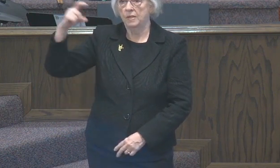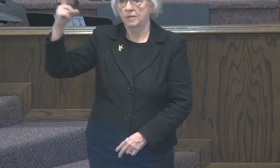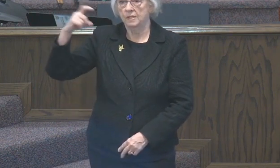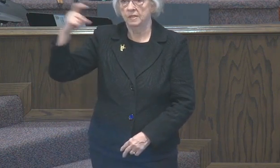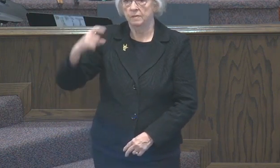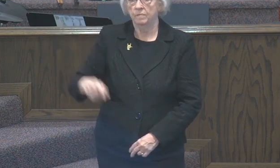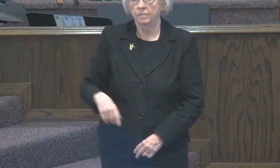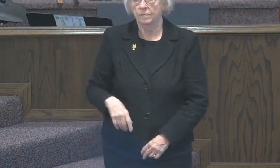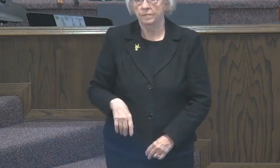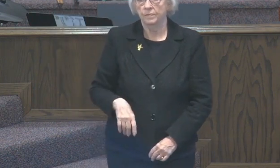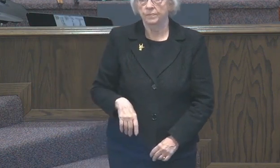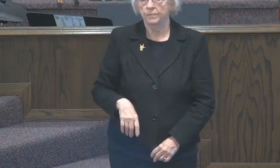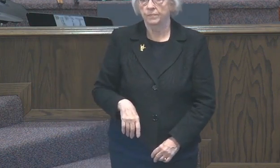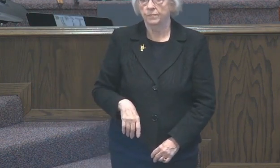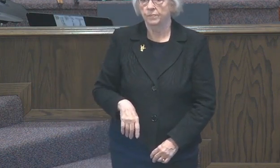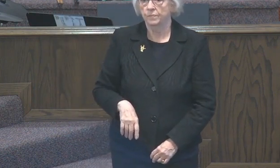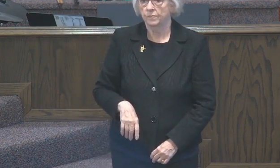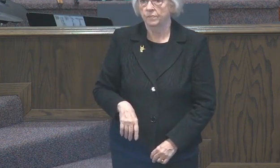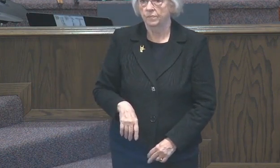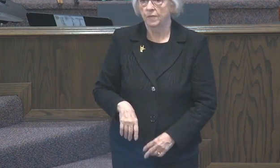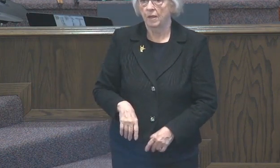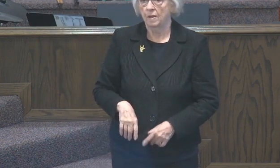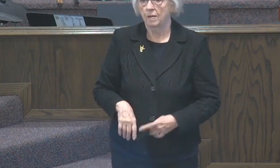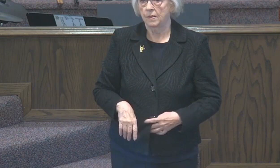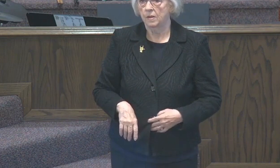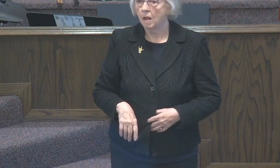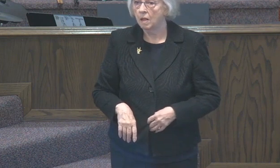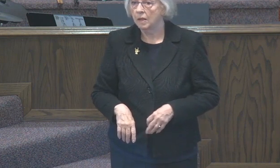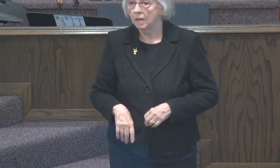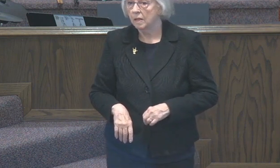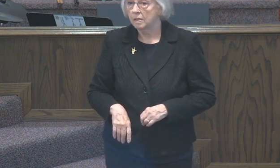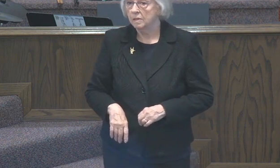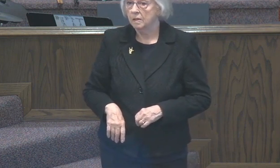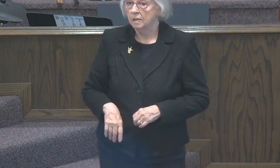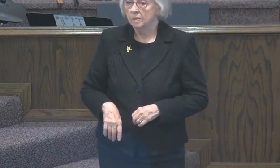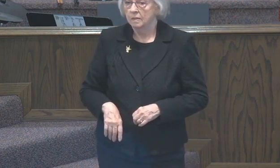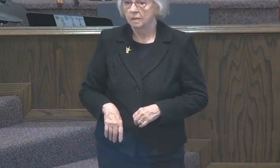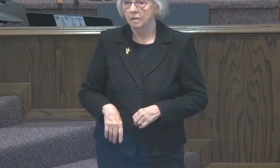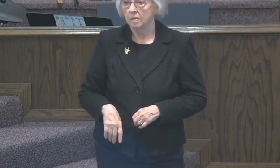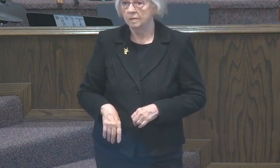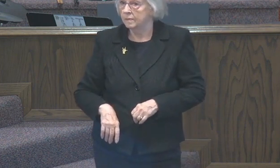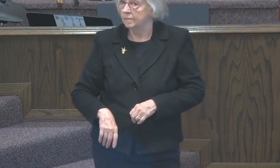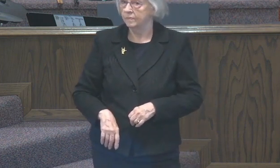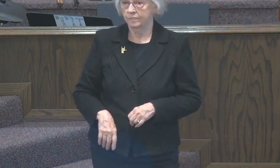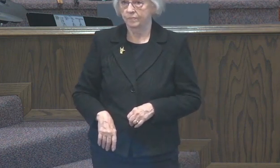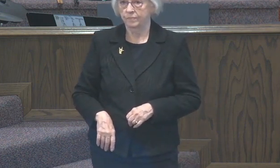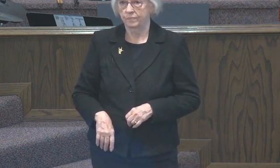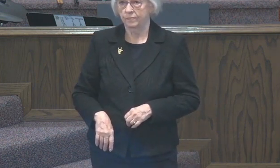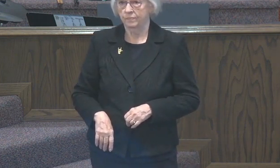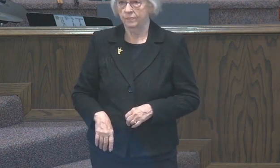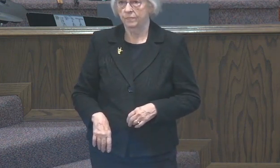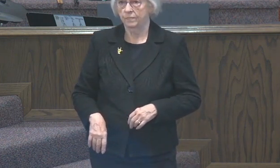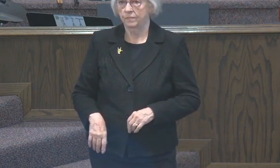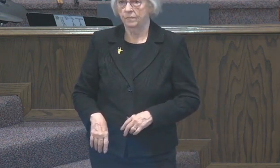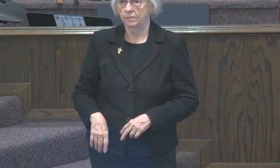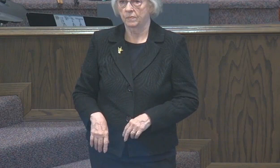you down, repeatedly, violently blaspheming God, does not want any part of it,